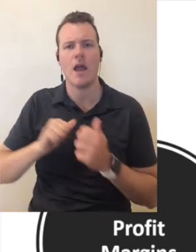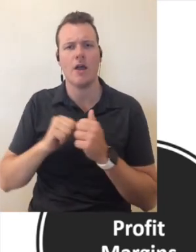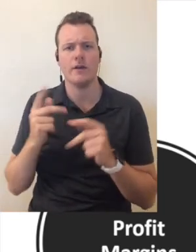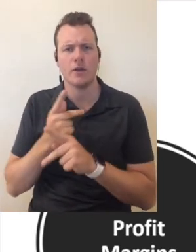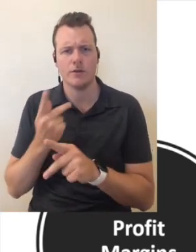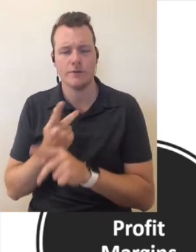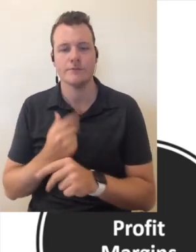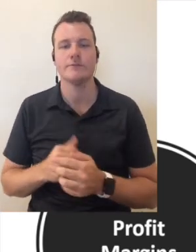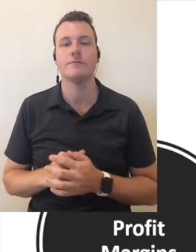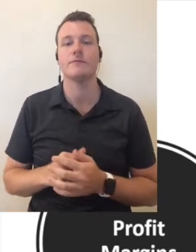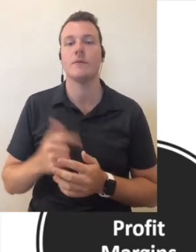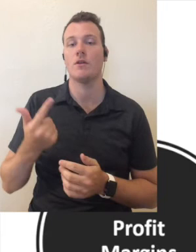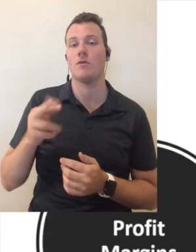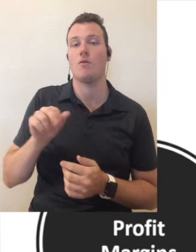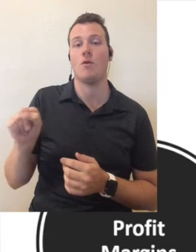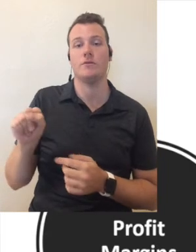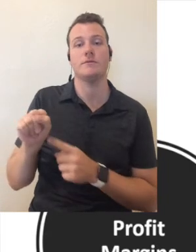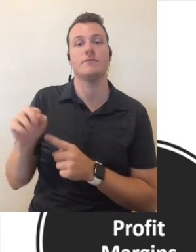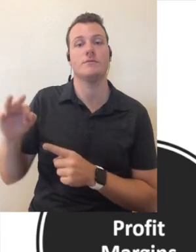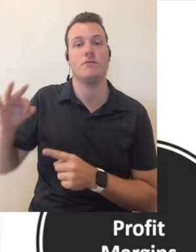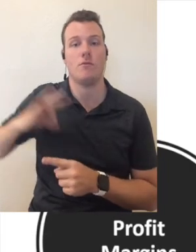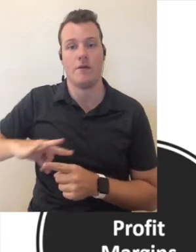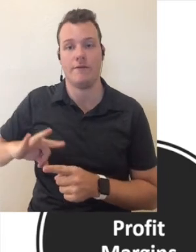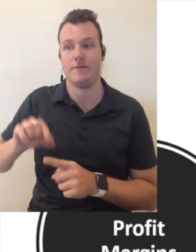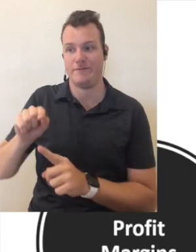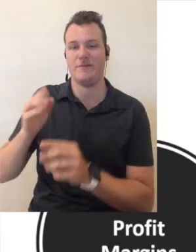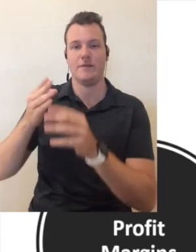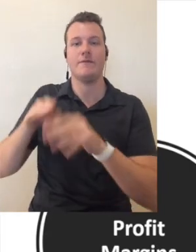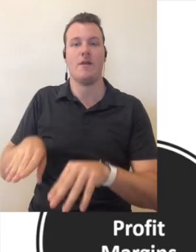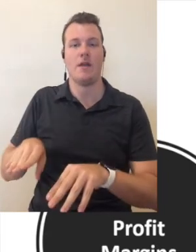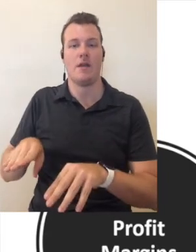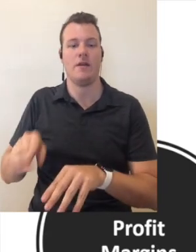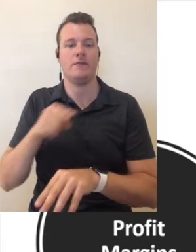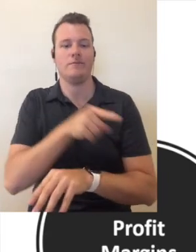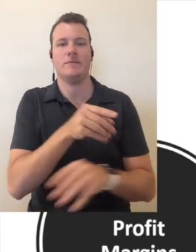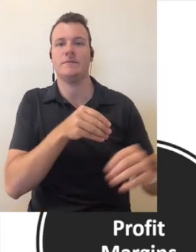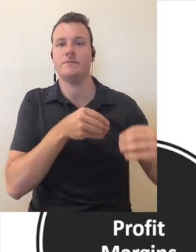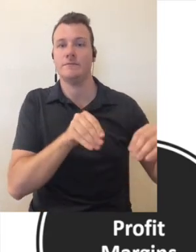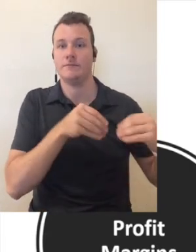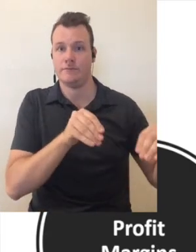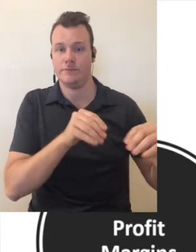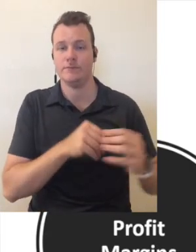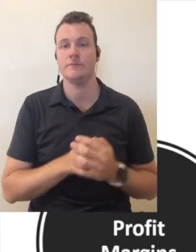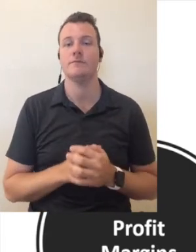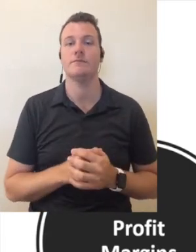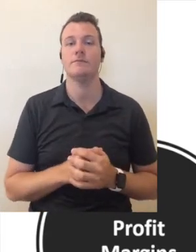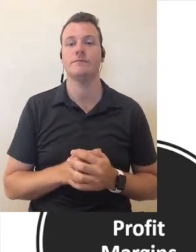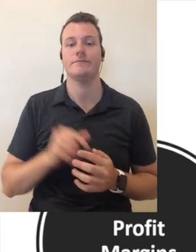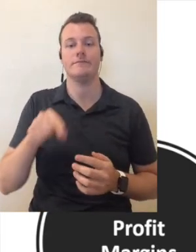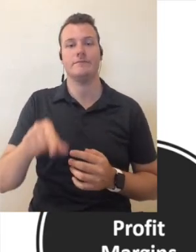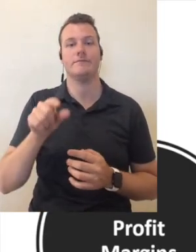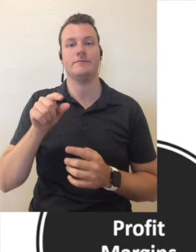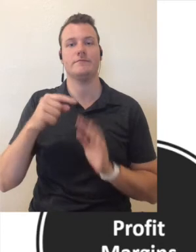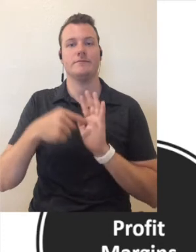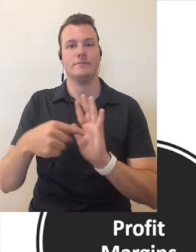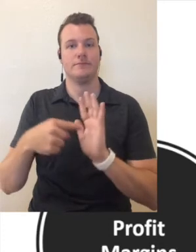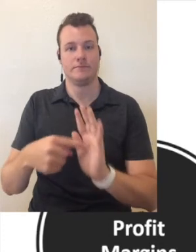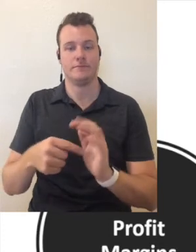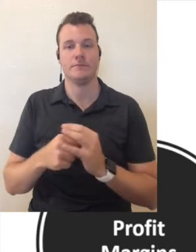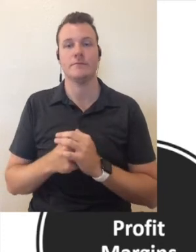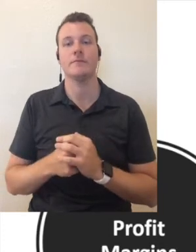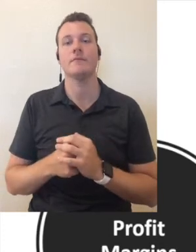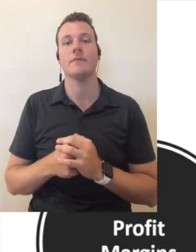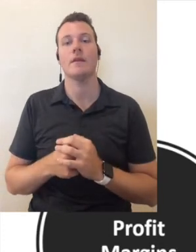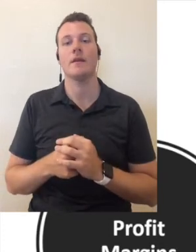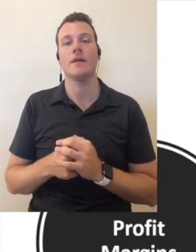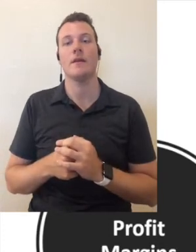gross profit. In order to calculate this, what we're doing is we're taking the gross profit and dividing it by